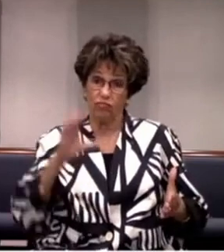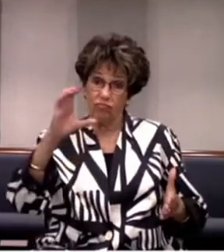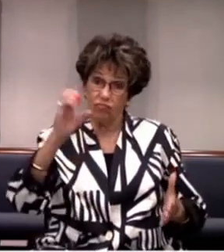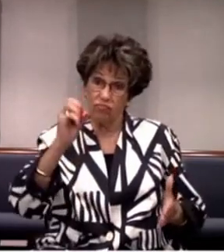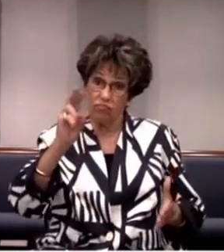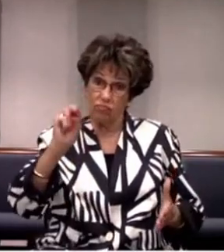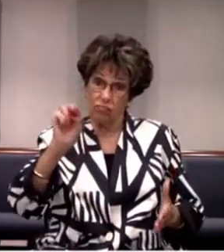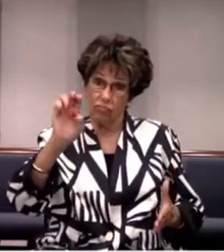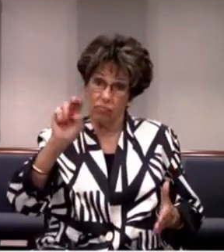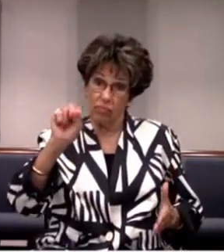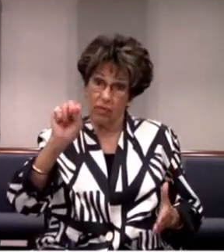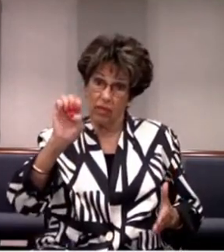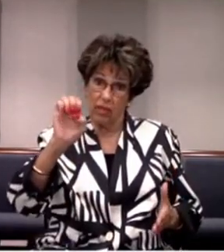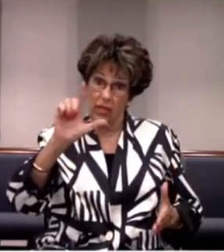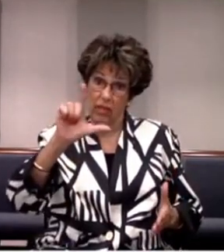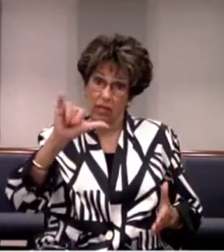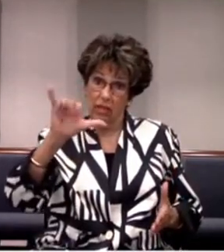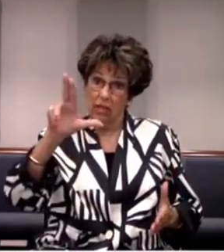Prays to God.